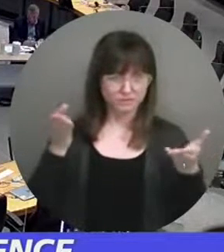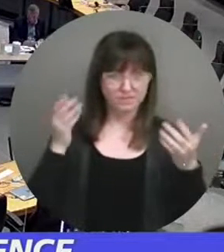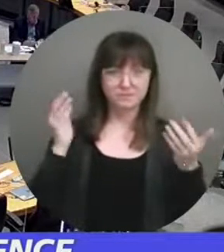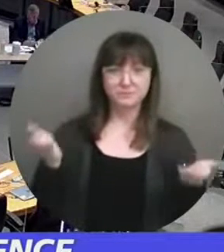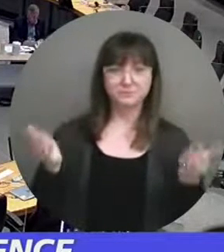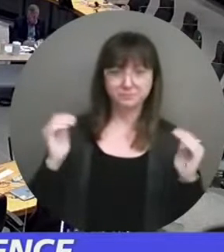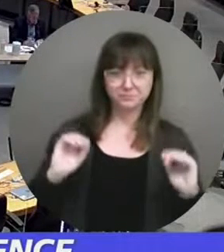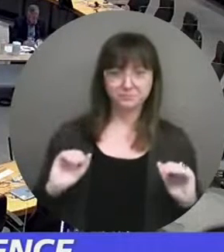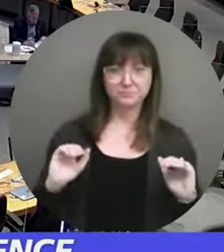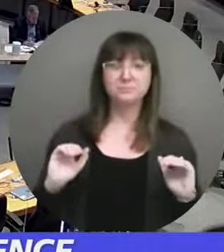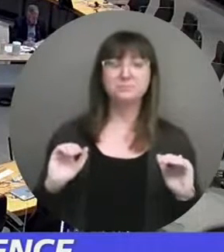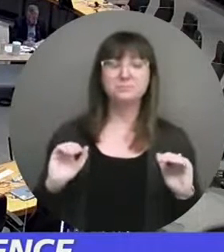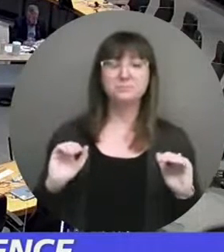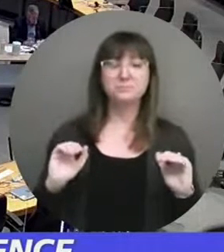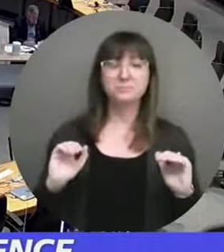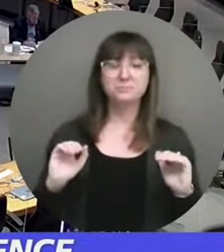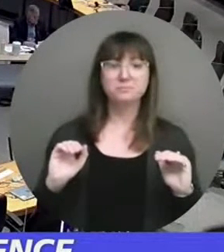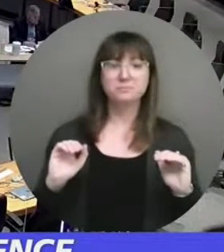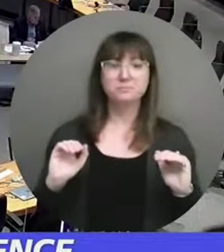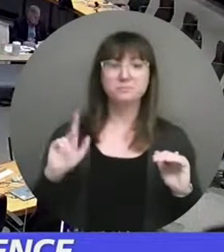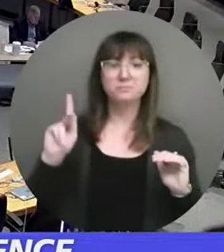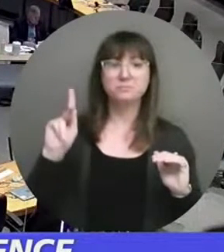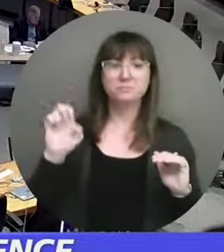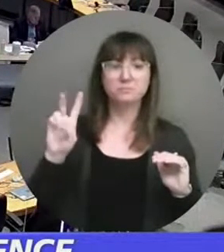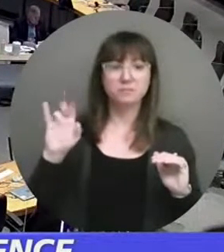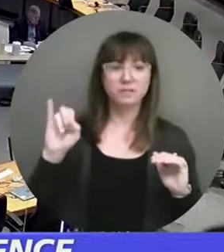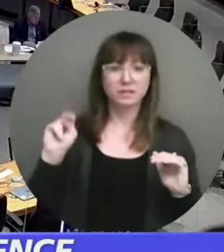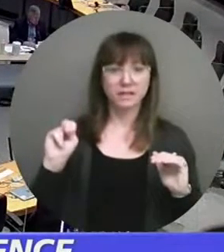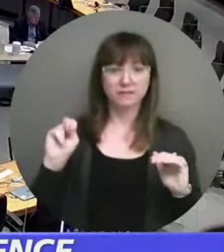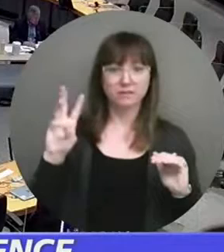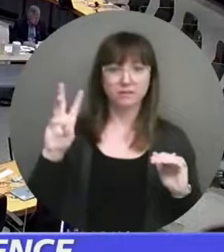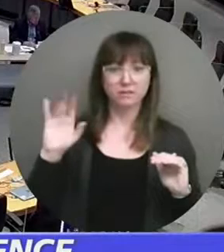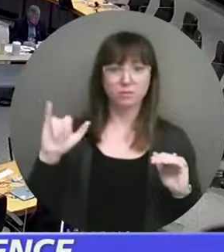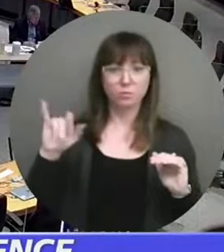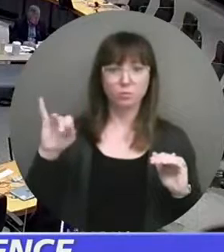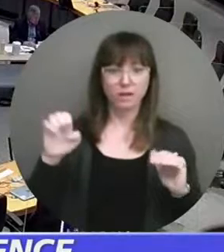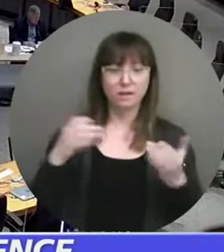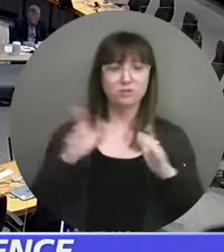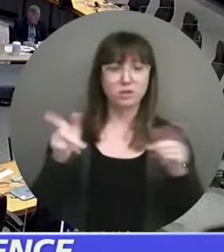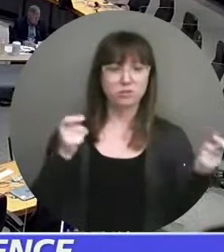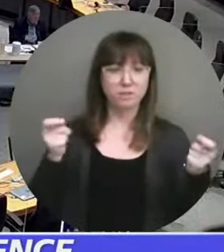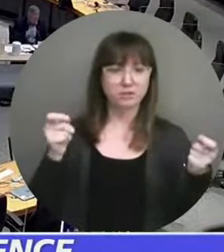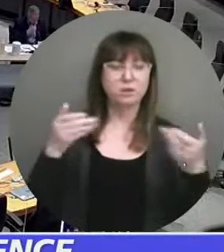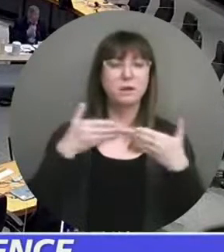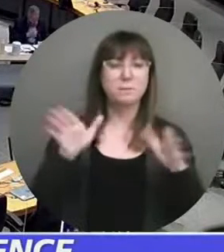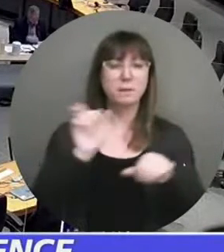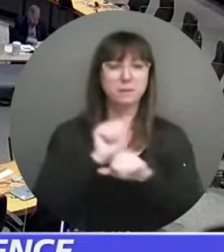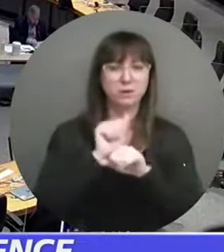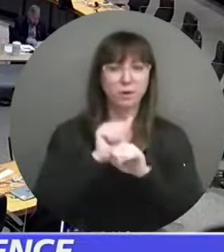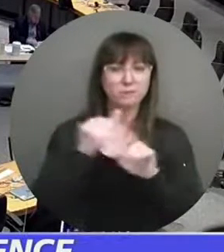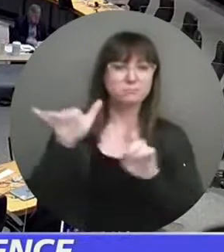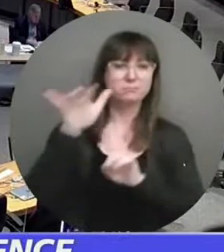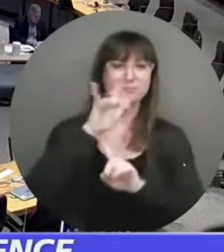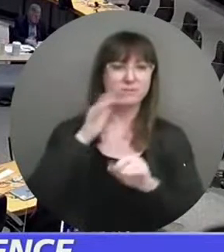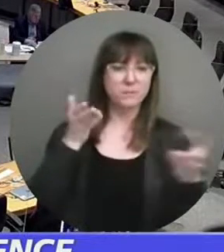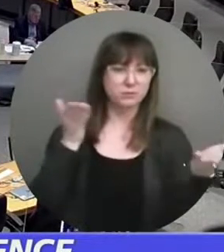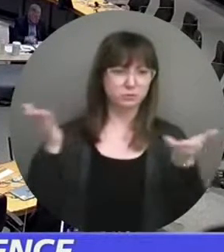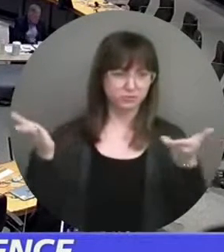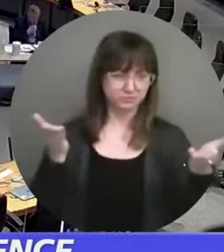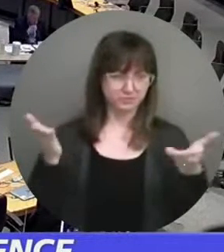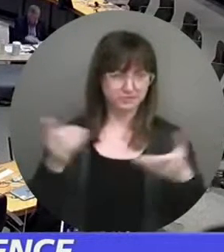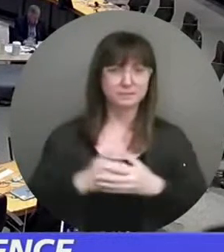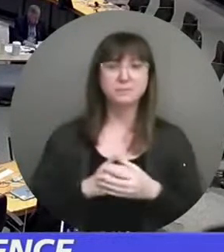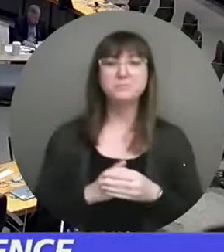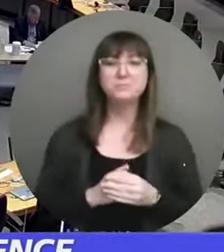en commun, and Kevin Wiley, General Manager, Public Works and Environmental Services, Directeur général des services des travaux publics